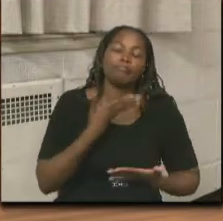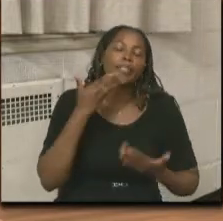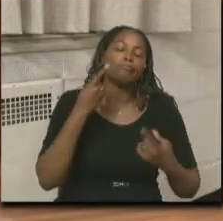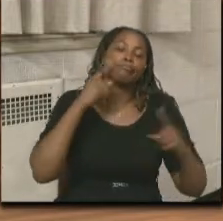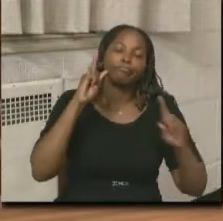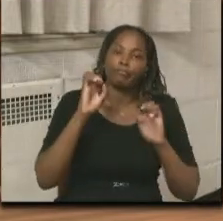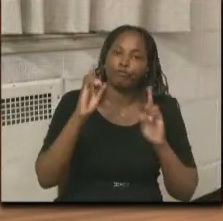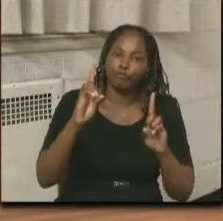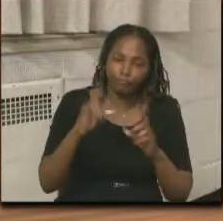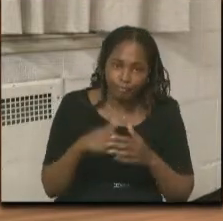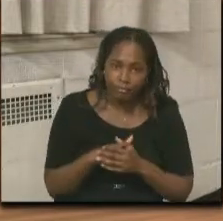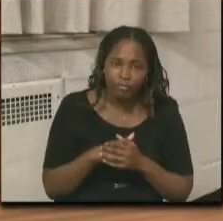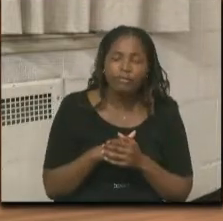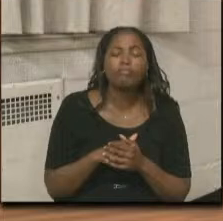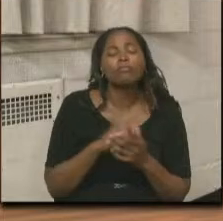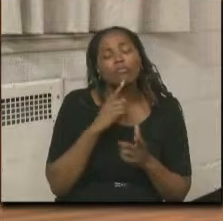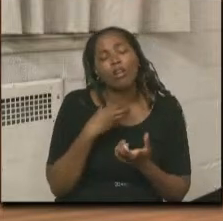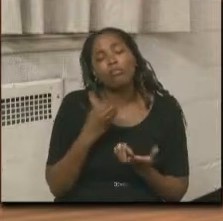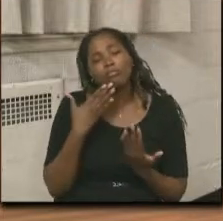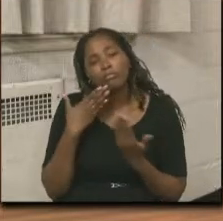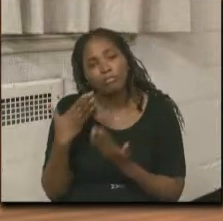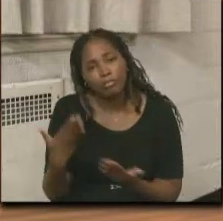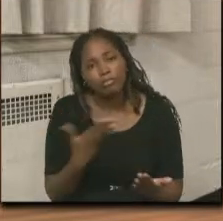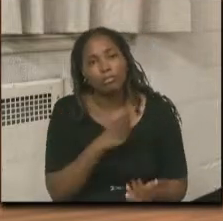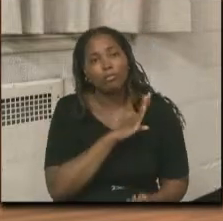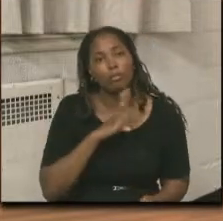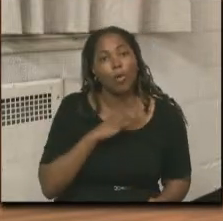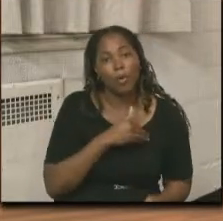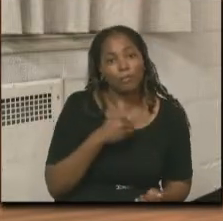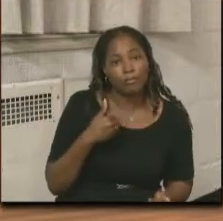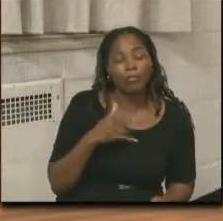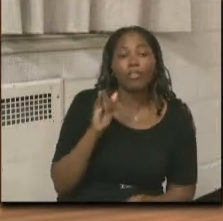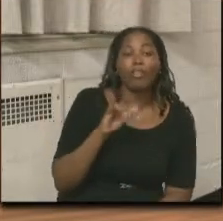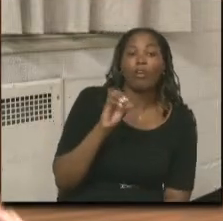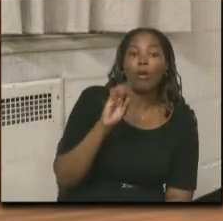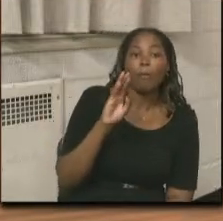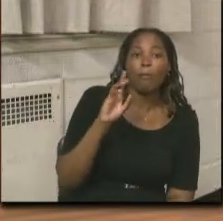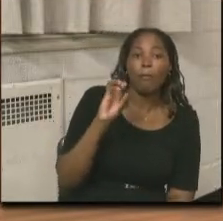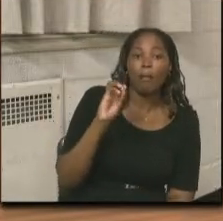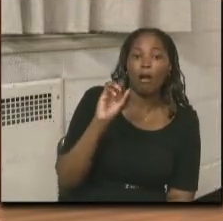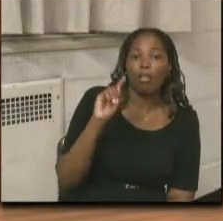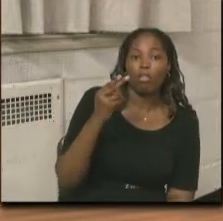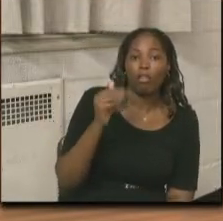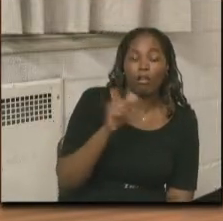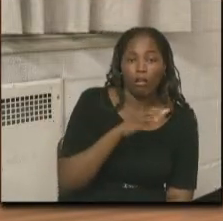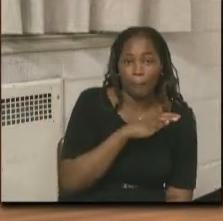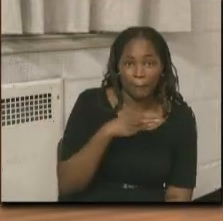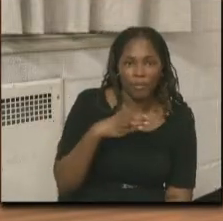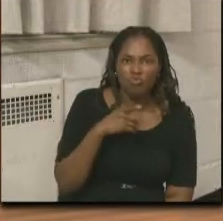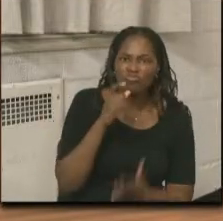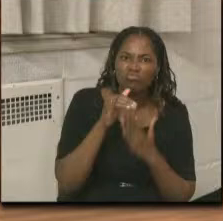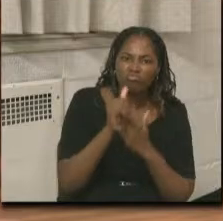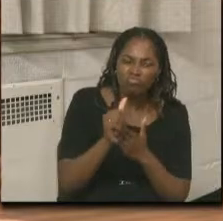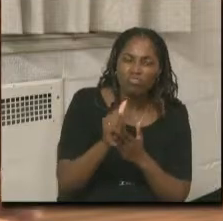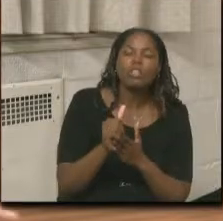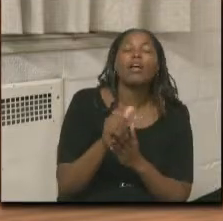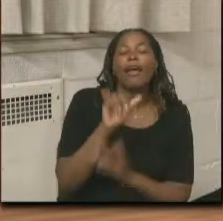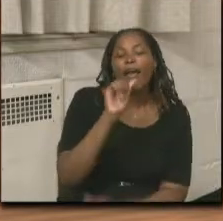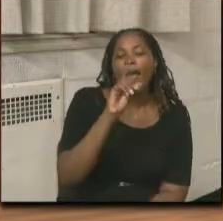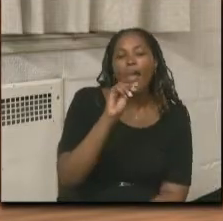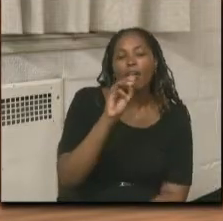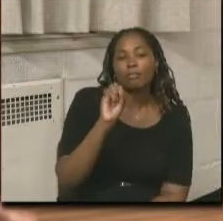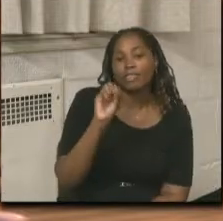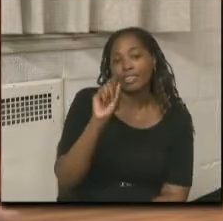my gratitude to all board members, especially the OBAFA committee led by board member Adam Stafford, our